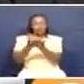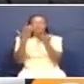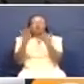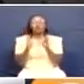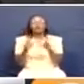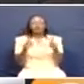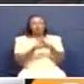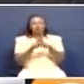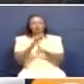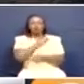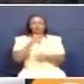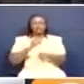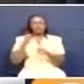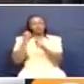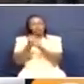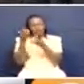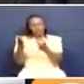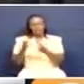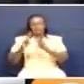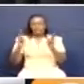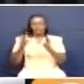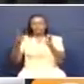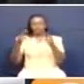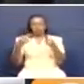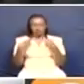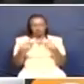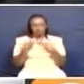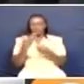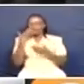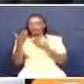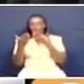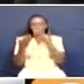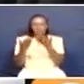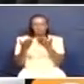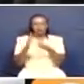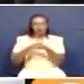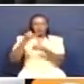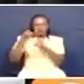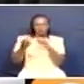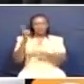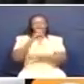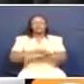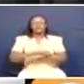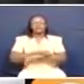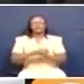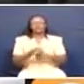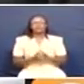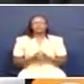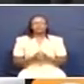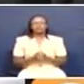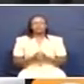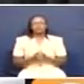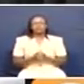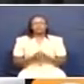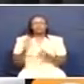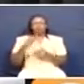were available to receive the responses on the last day that they were due. Your lordships